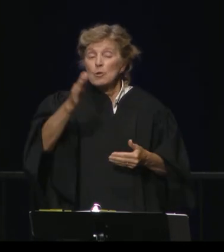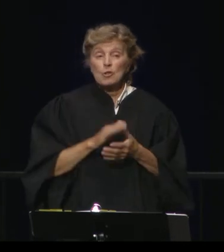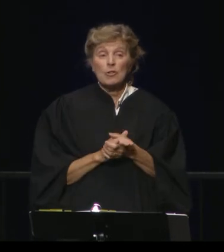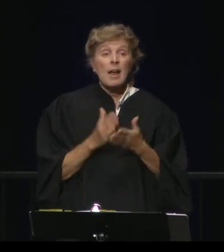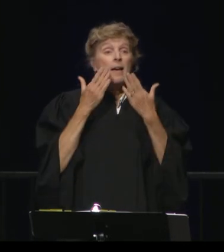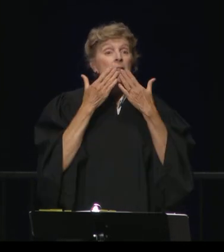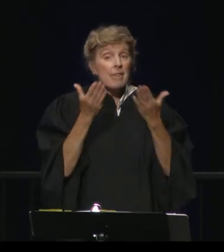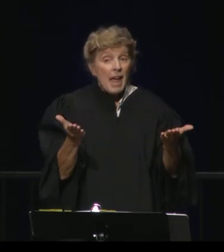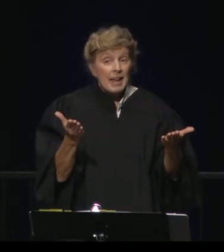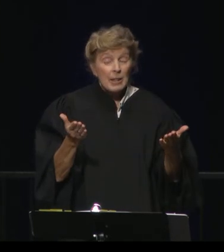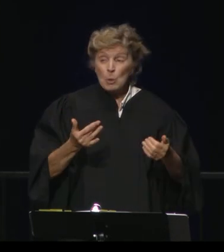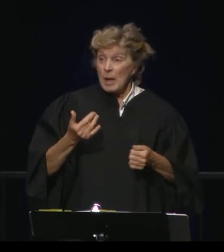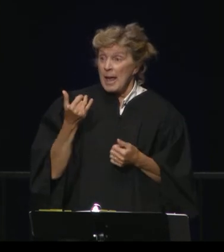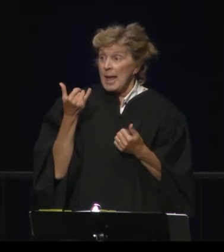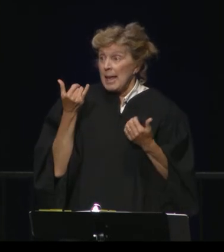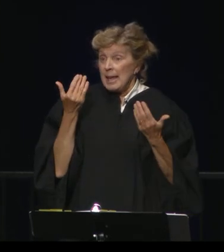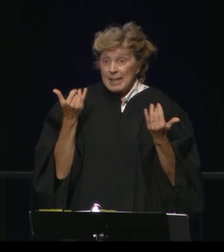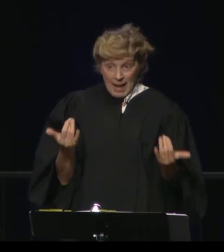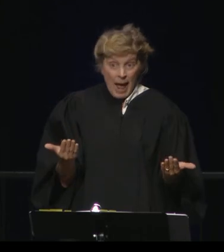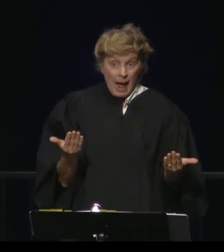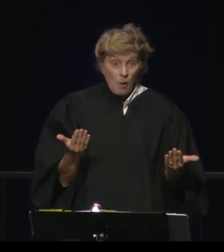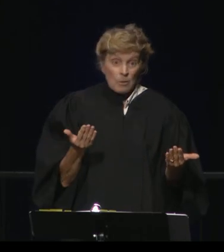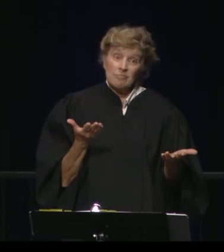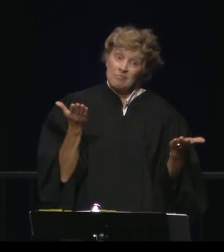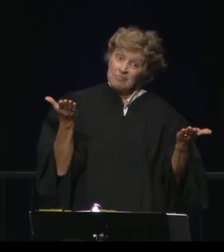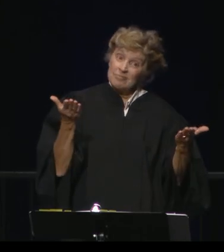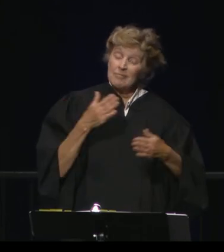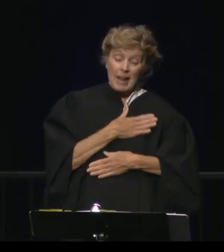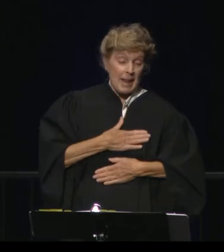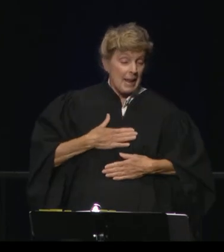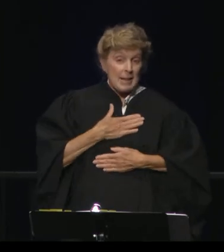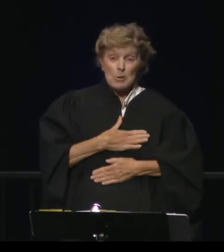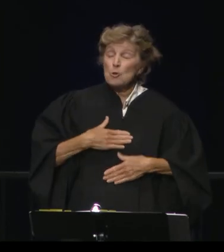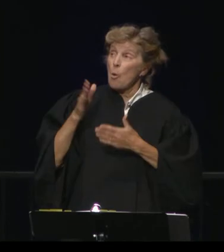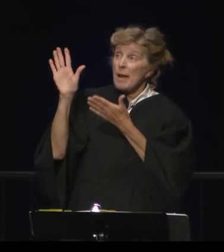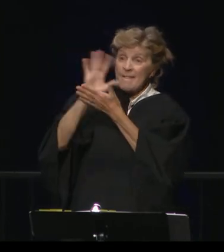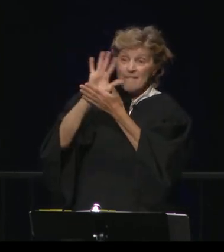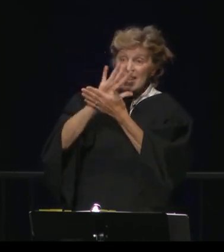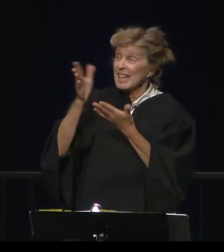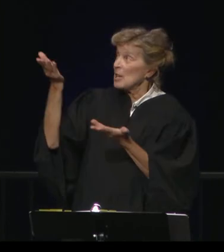I invite you now to please enjoy a short video.